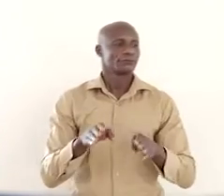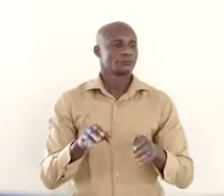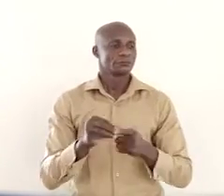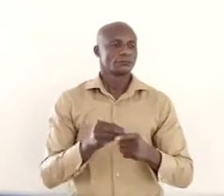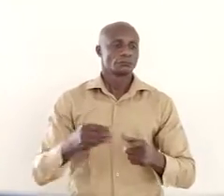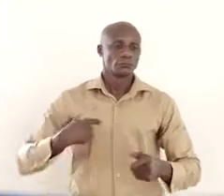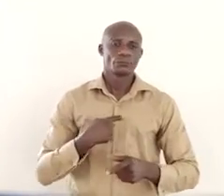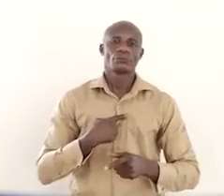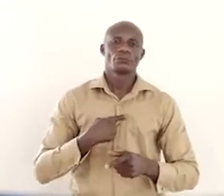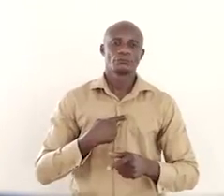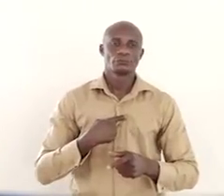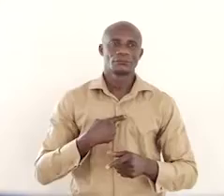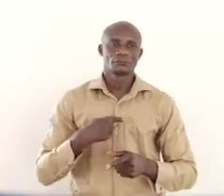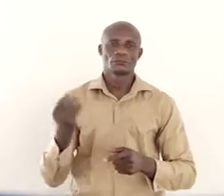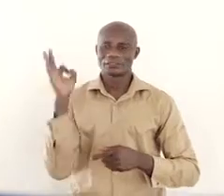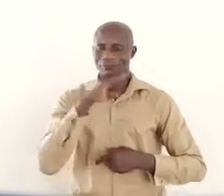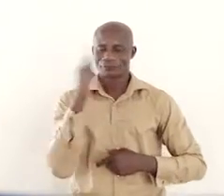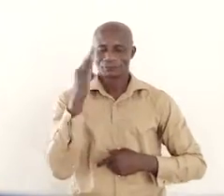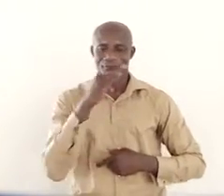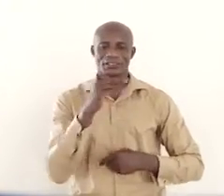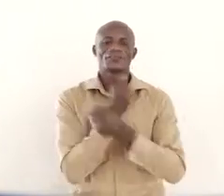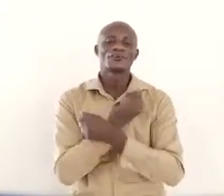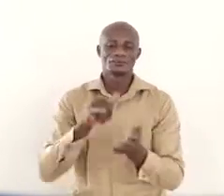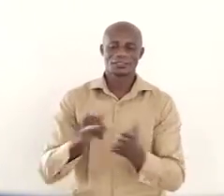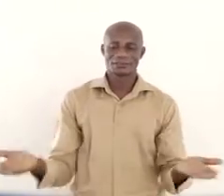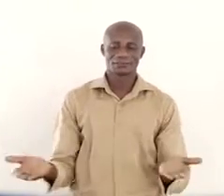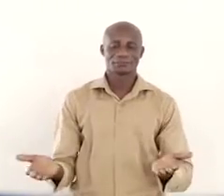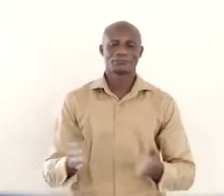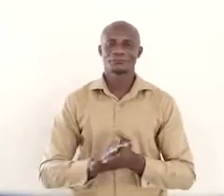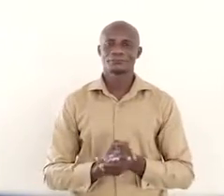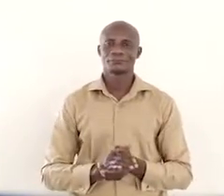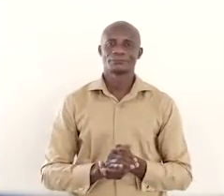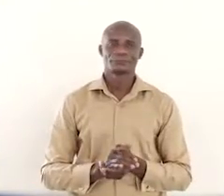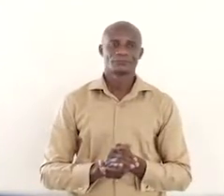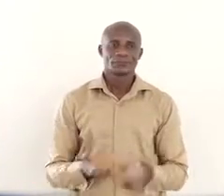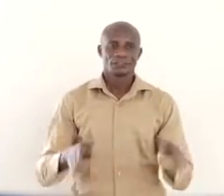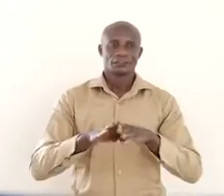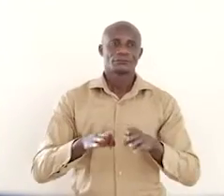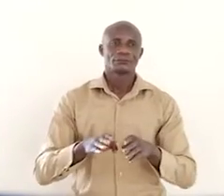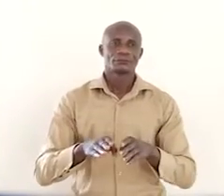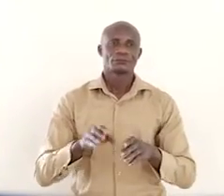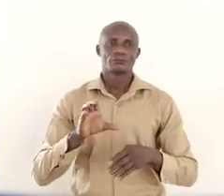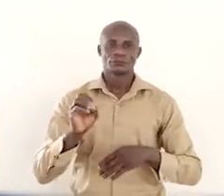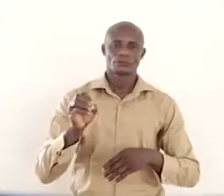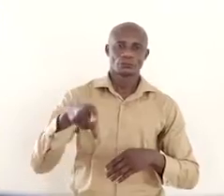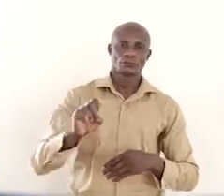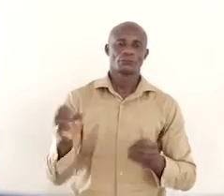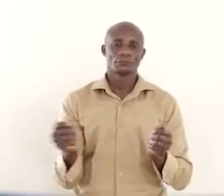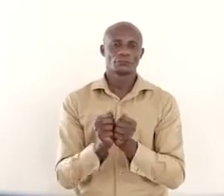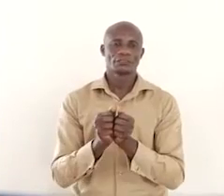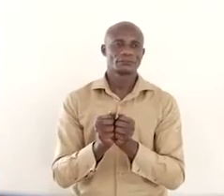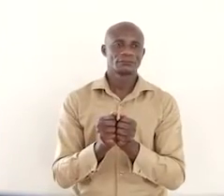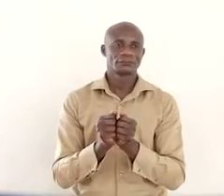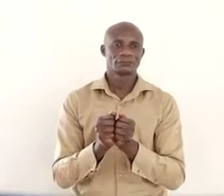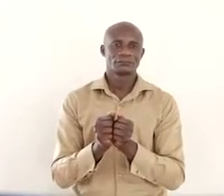we cope with the fake love that is all over the place. Even though we cope and